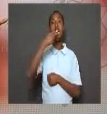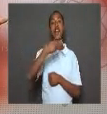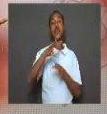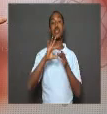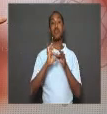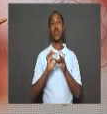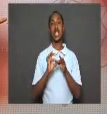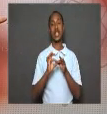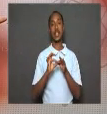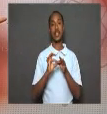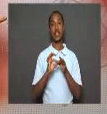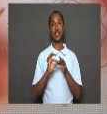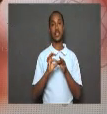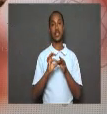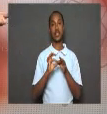hydrogen bonding.